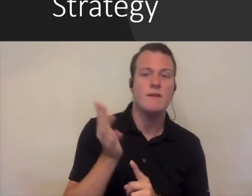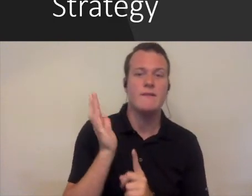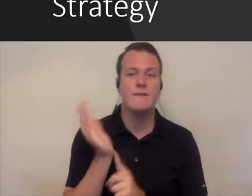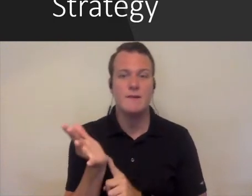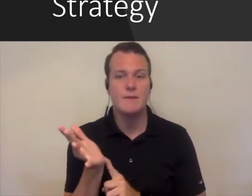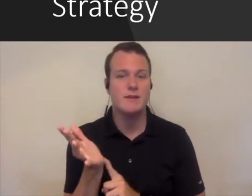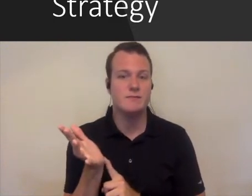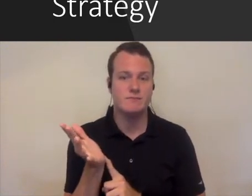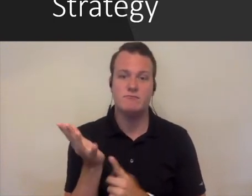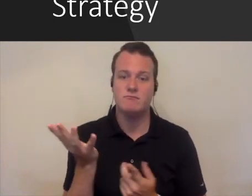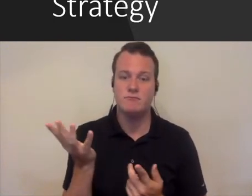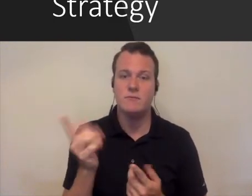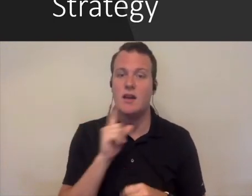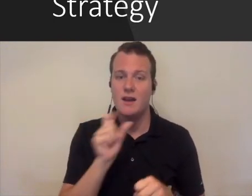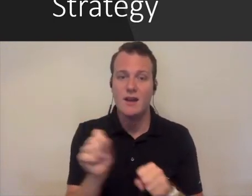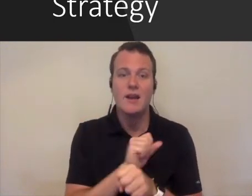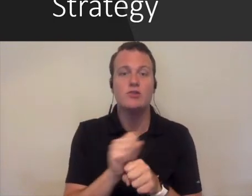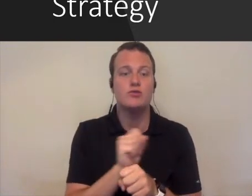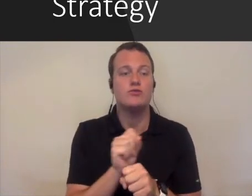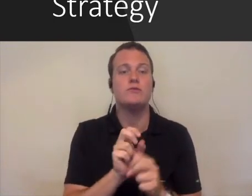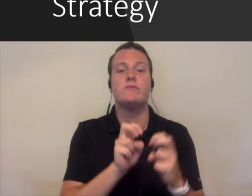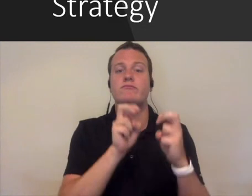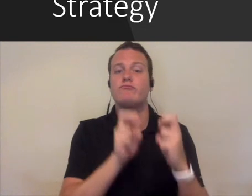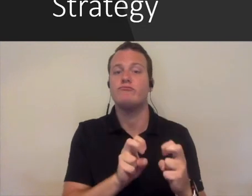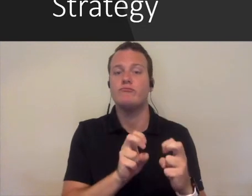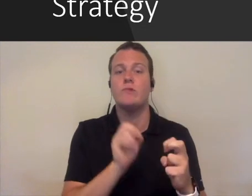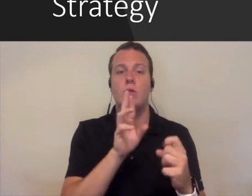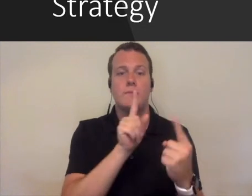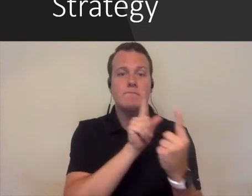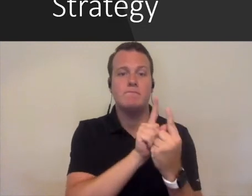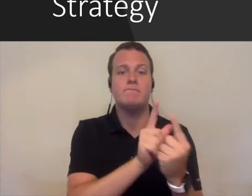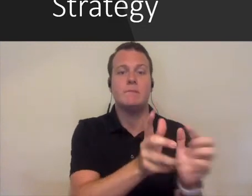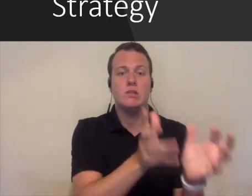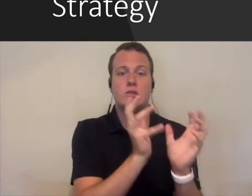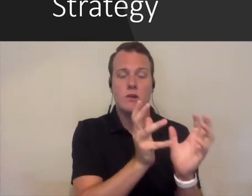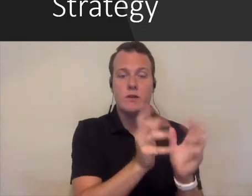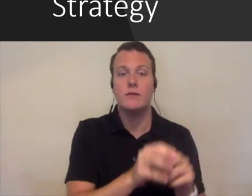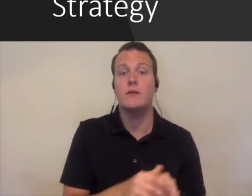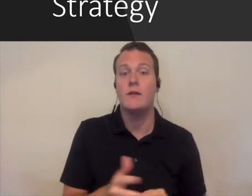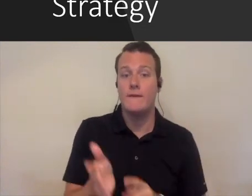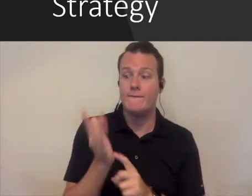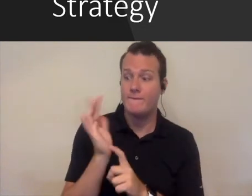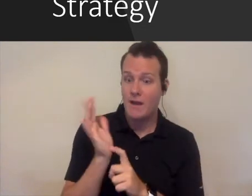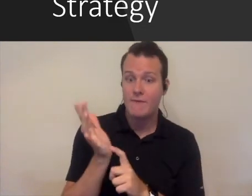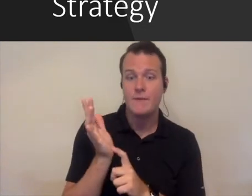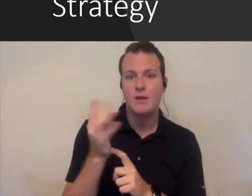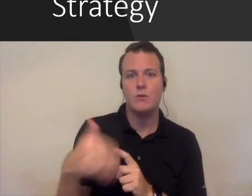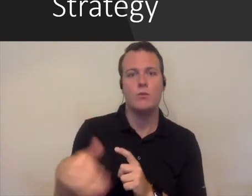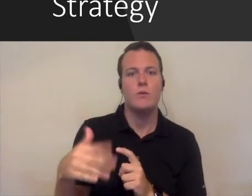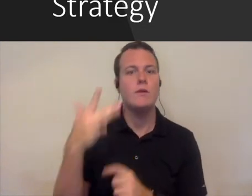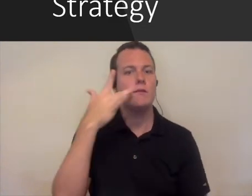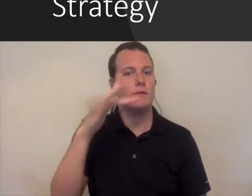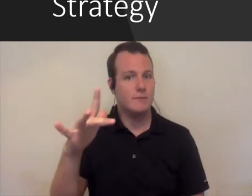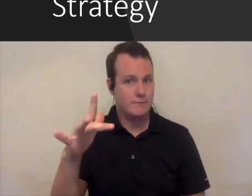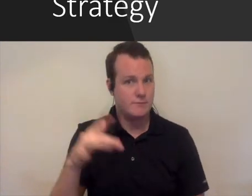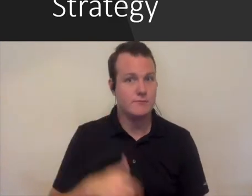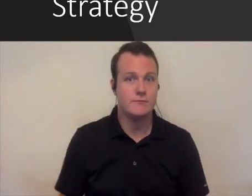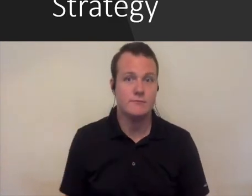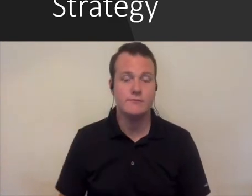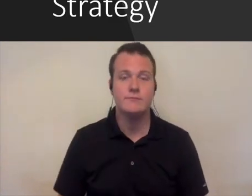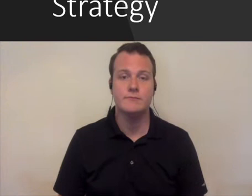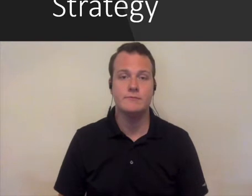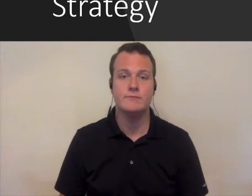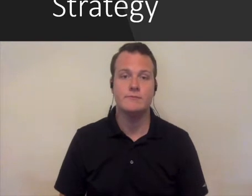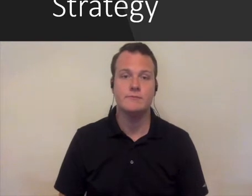you'll actually be able to sit and talk to a physician. If you get 5 minutes, consider yourself lucky. And so in